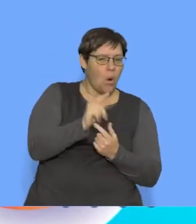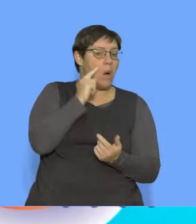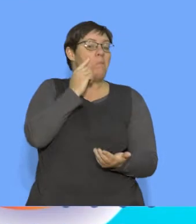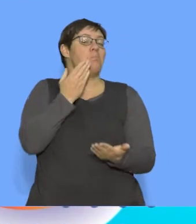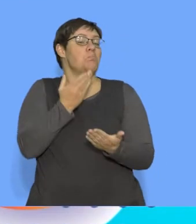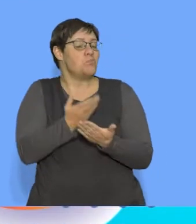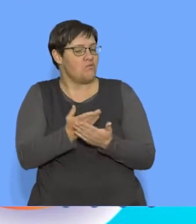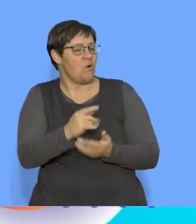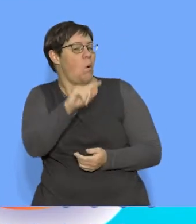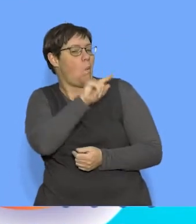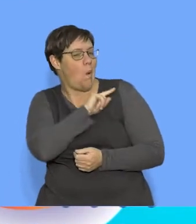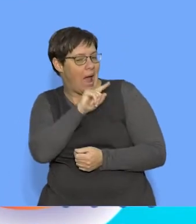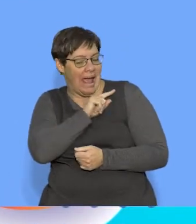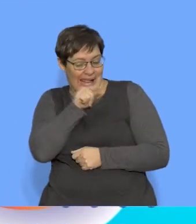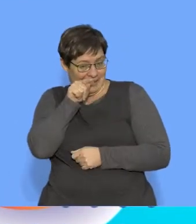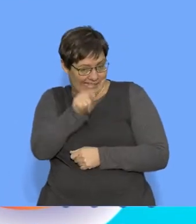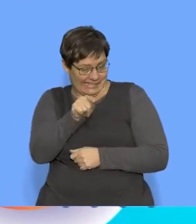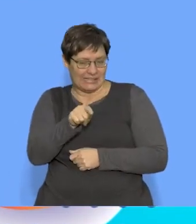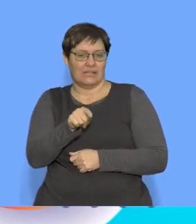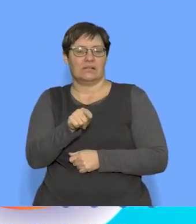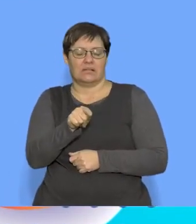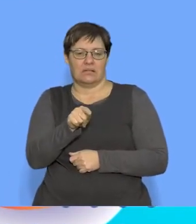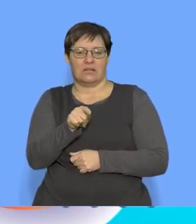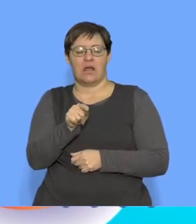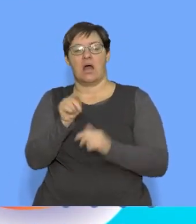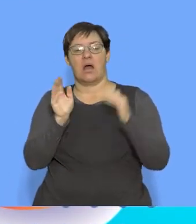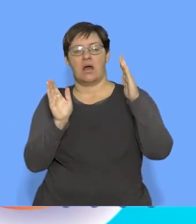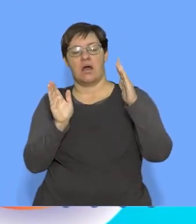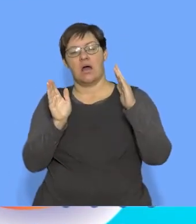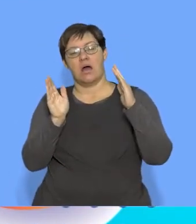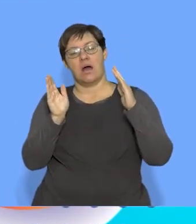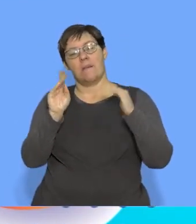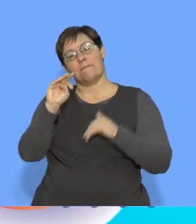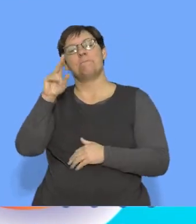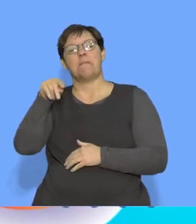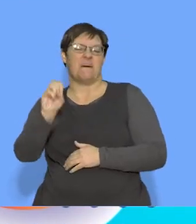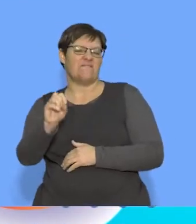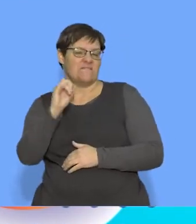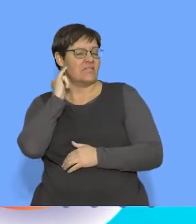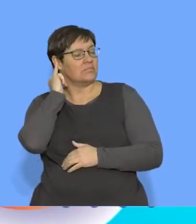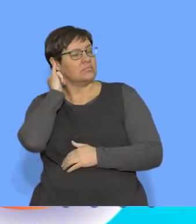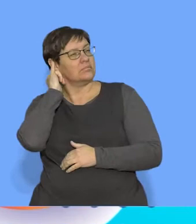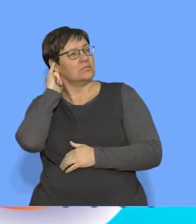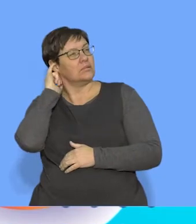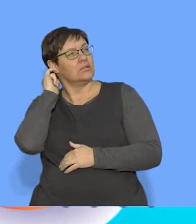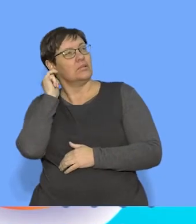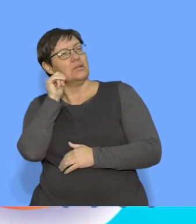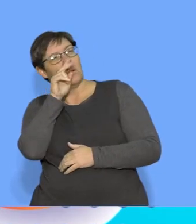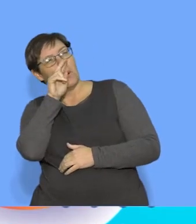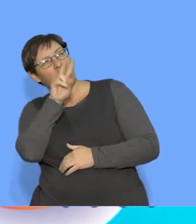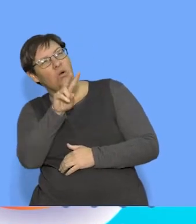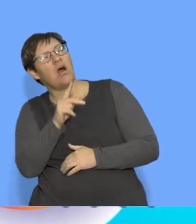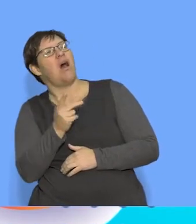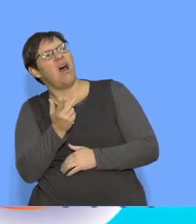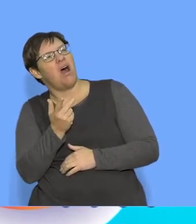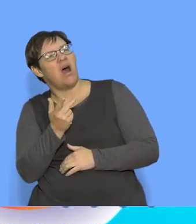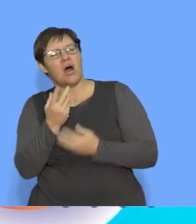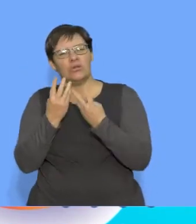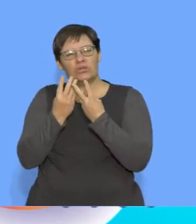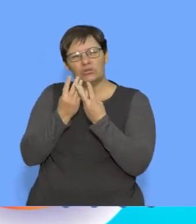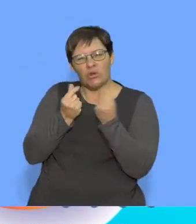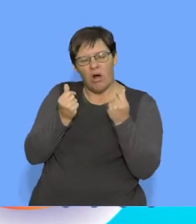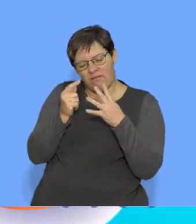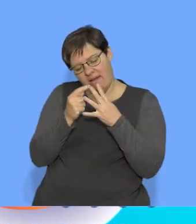proof why you think it is a parallelogram. So let's look at some more questions that we're going to try and